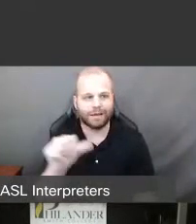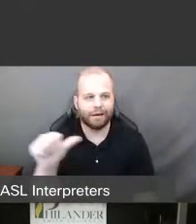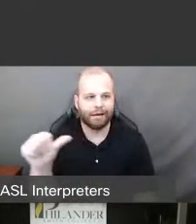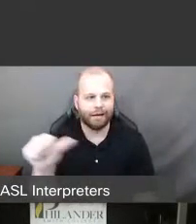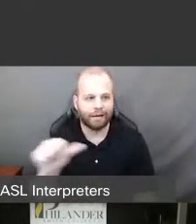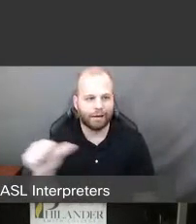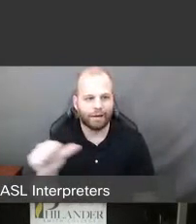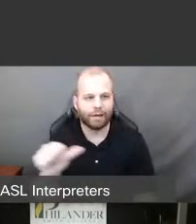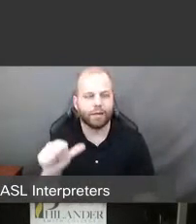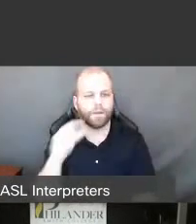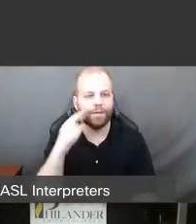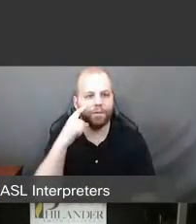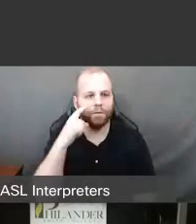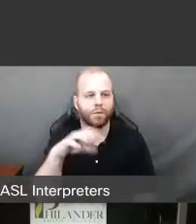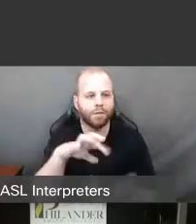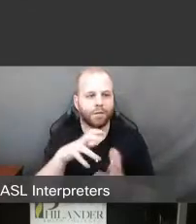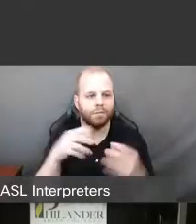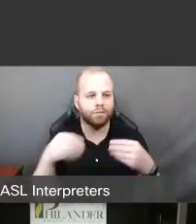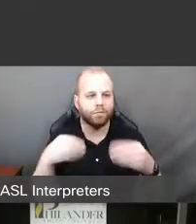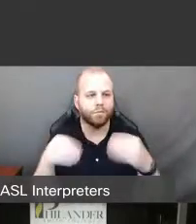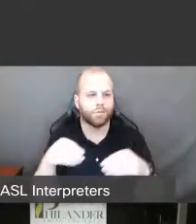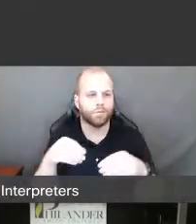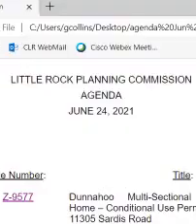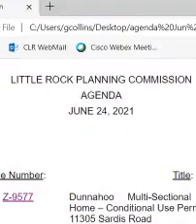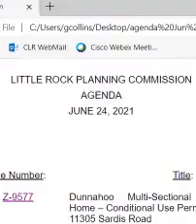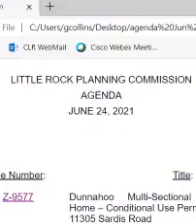permit, 8420 Scott Hamilton Drive.